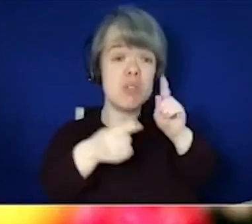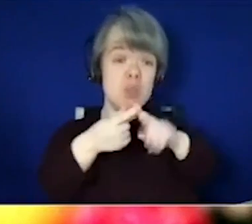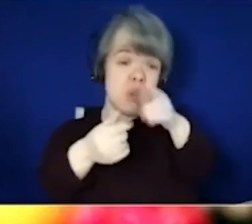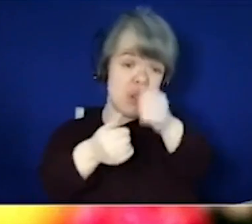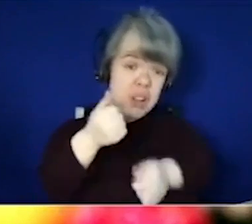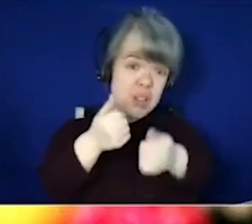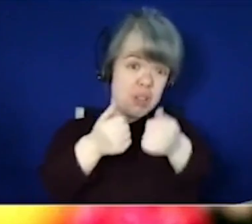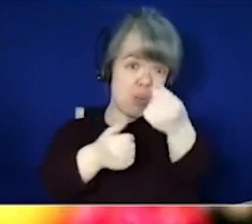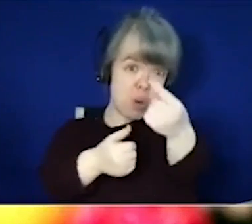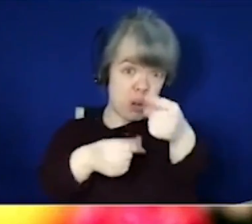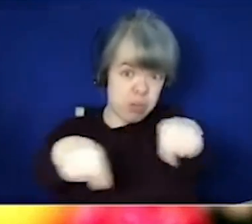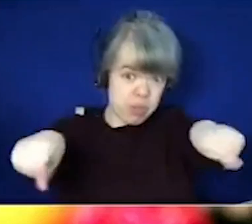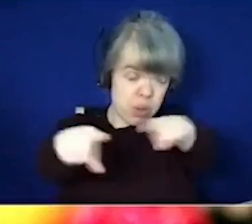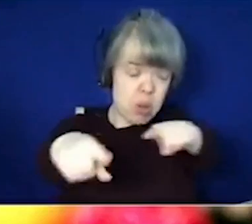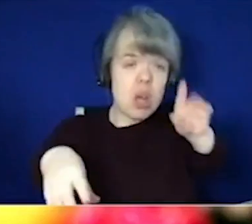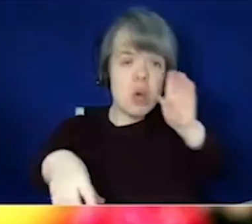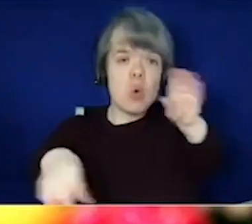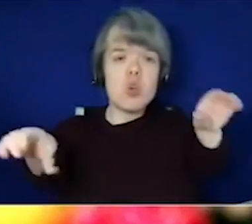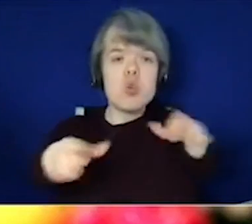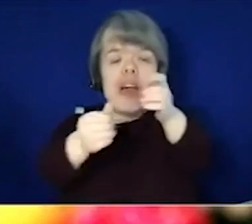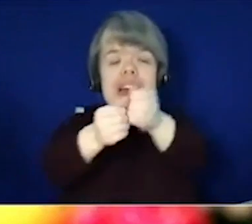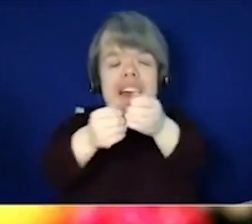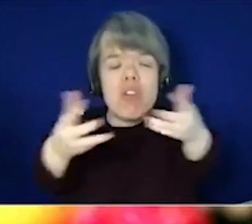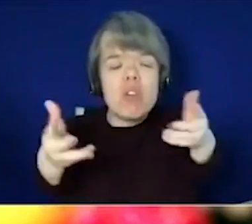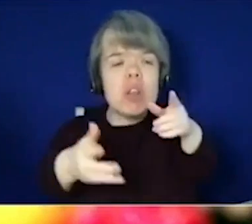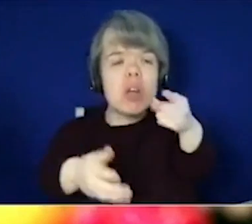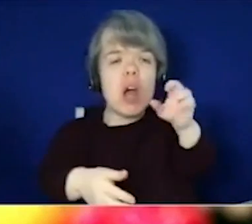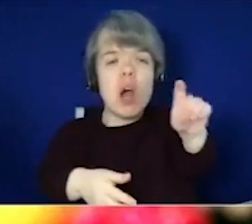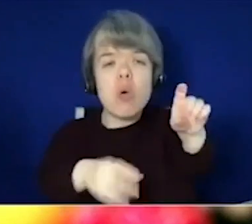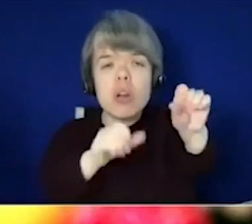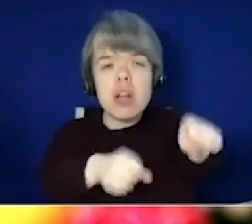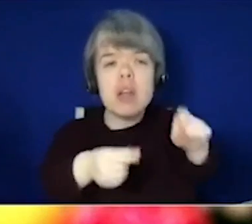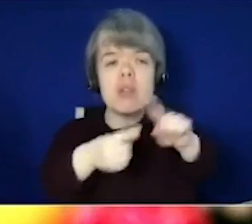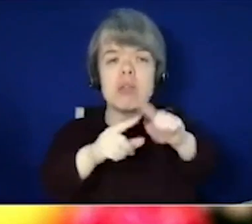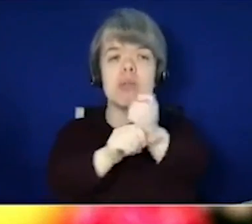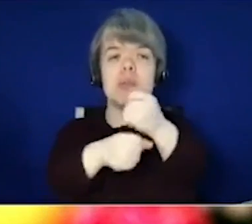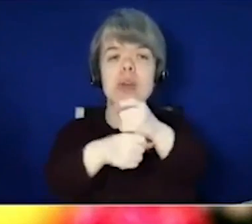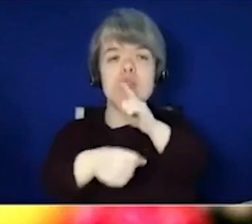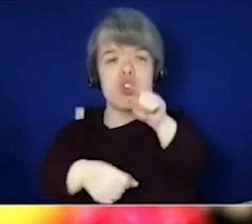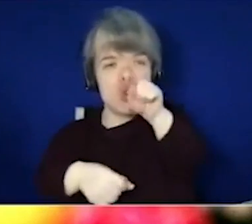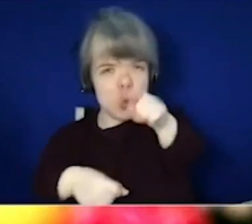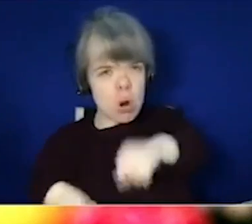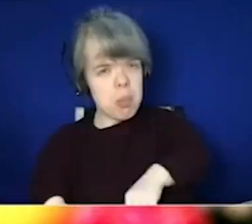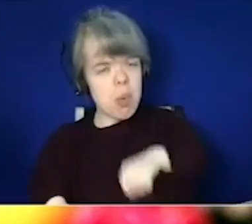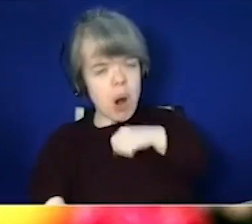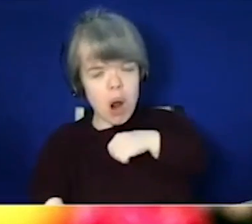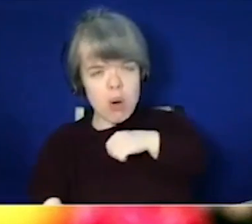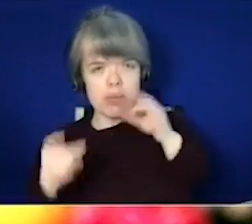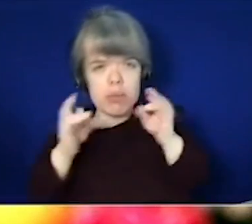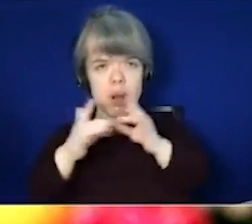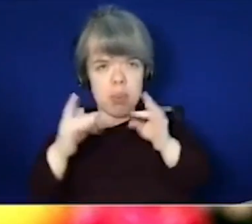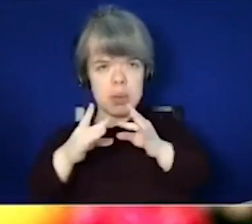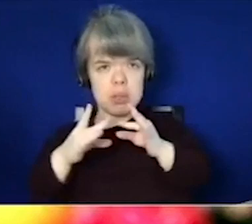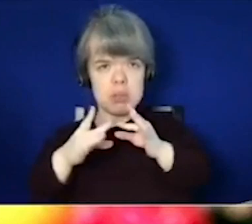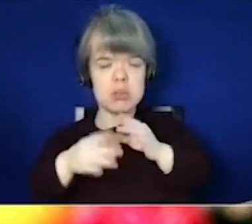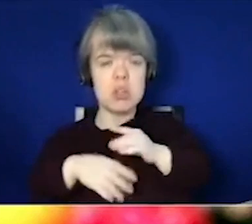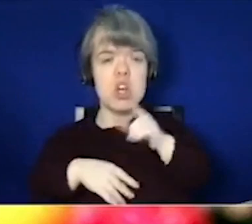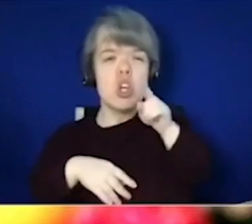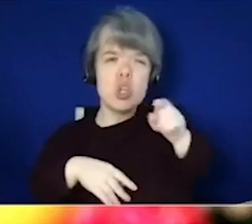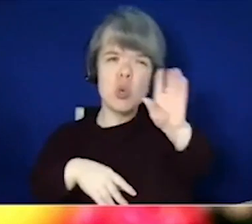Workplace Live, examples of what type of change could occur in stores if they were to unionize. I don't believe we have great examples to provide